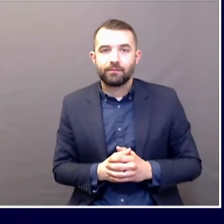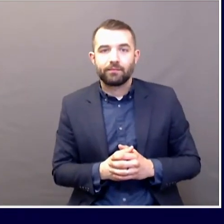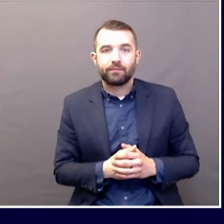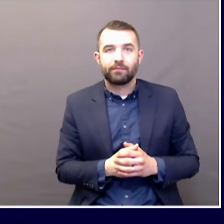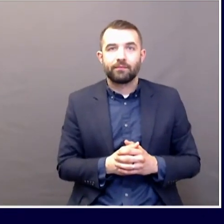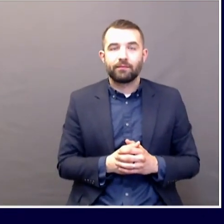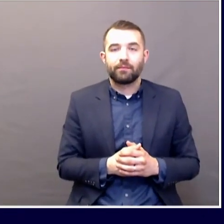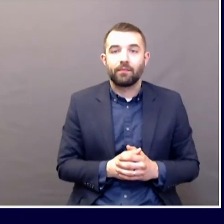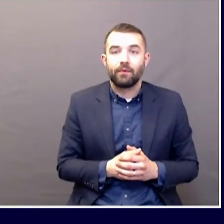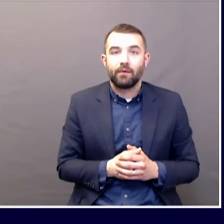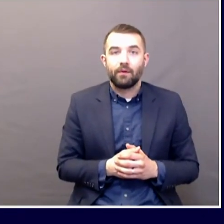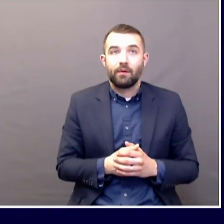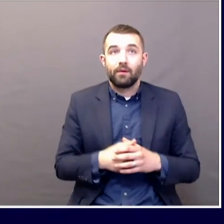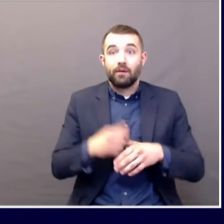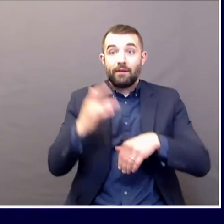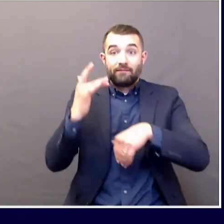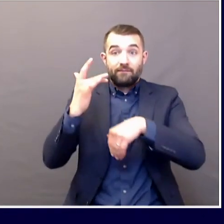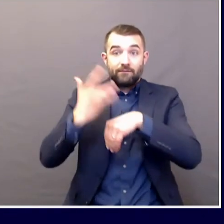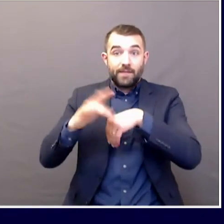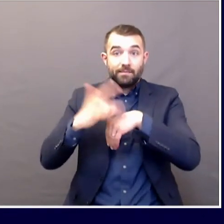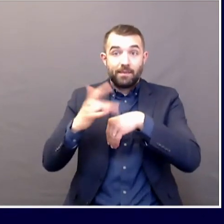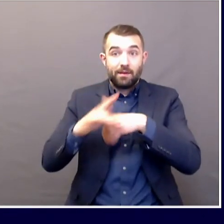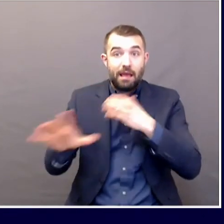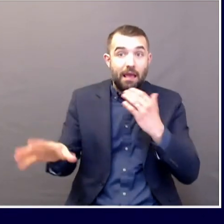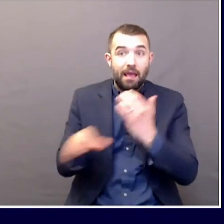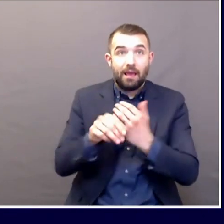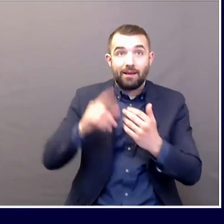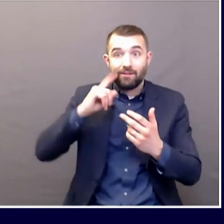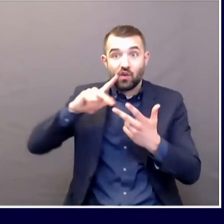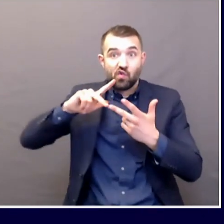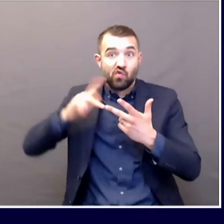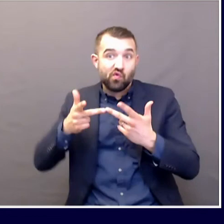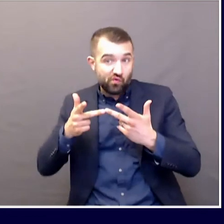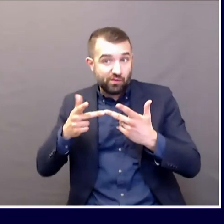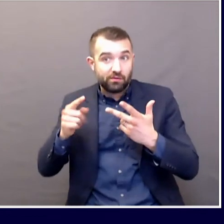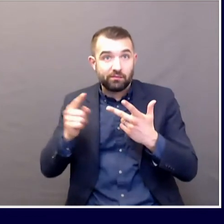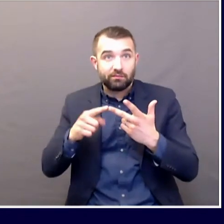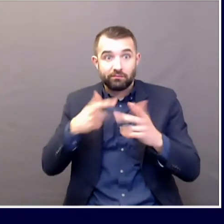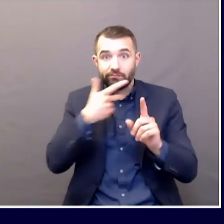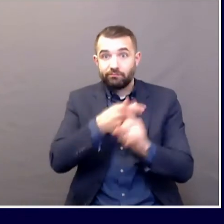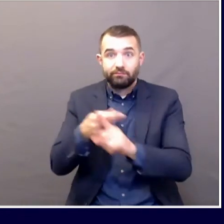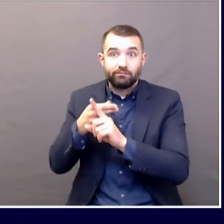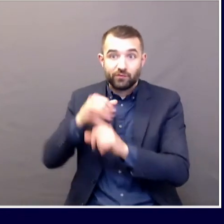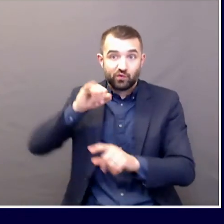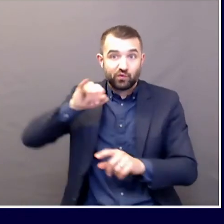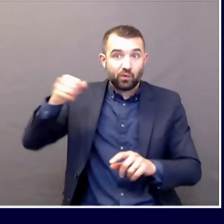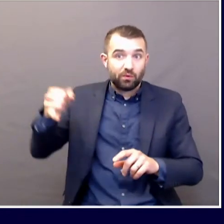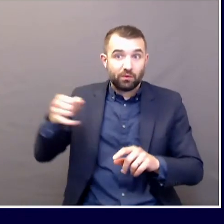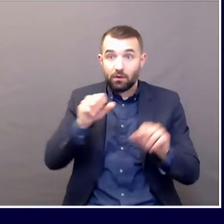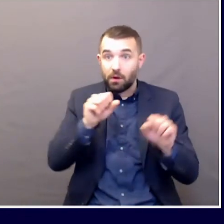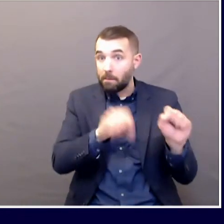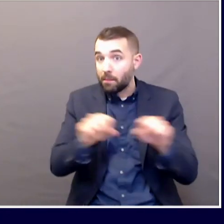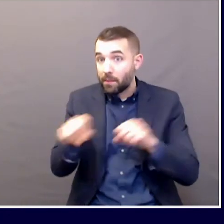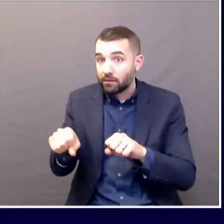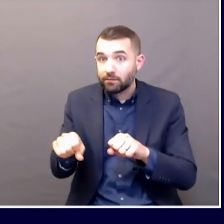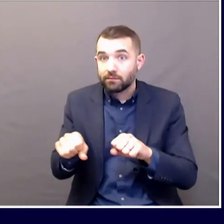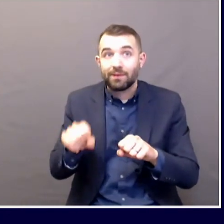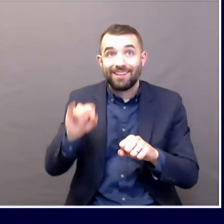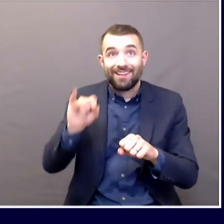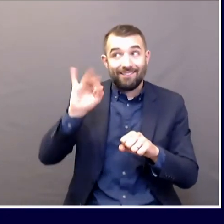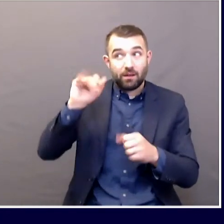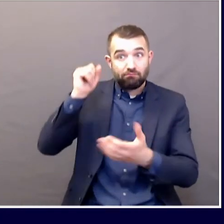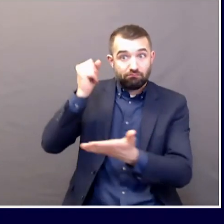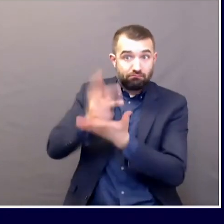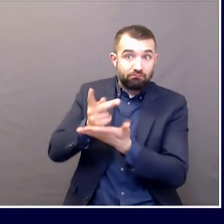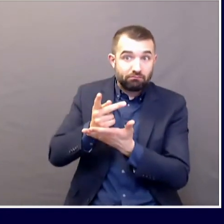the availability, the option, the availability of the J&J vaccine potentially, if the EUA is authorized, does help us move